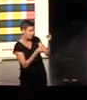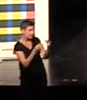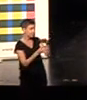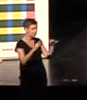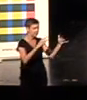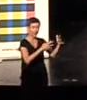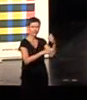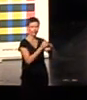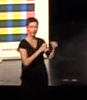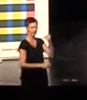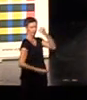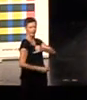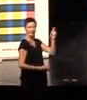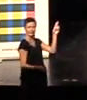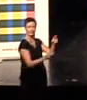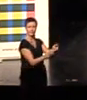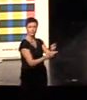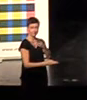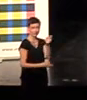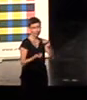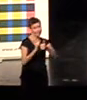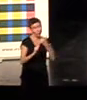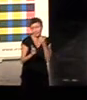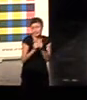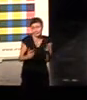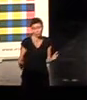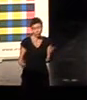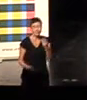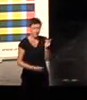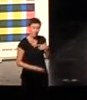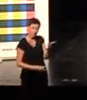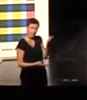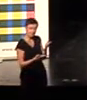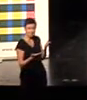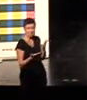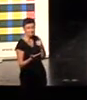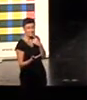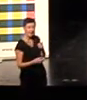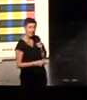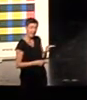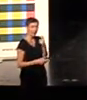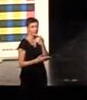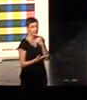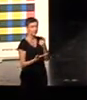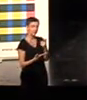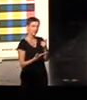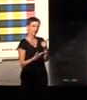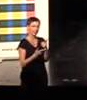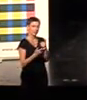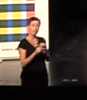society some of my colleague site doen op de grimaud them but some of them maar ik wel iets paul dat de post politieke